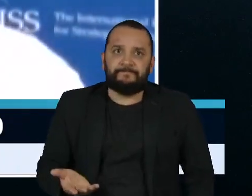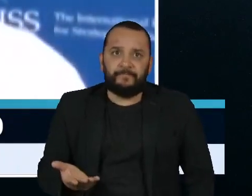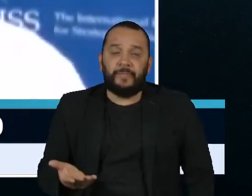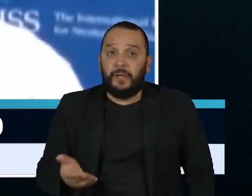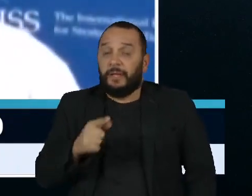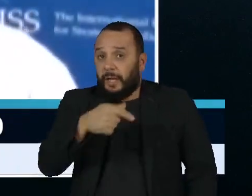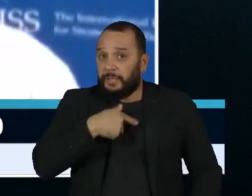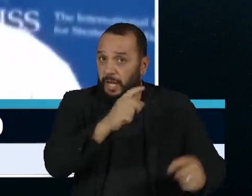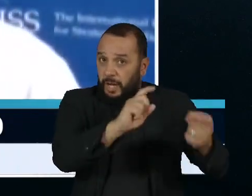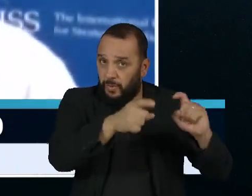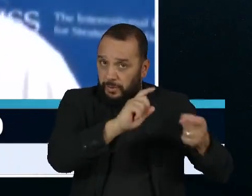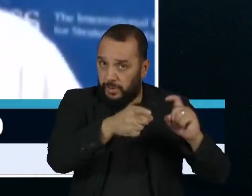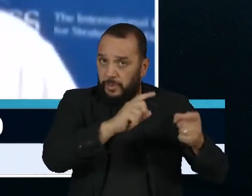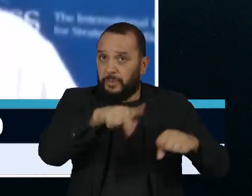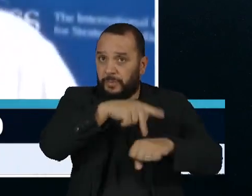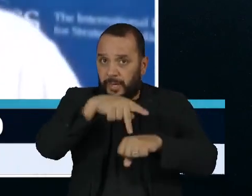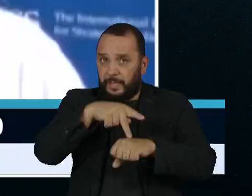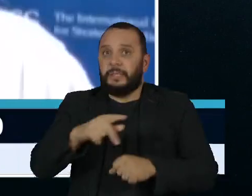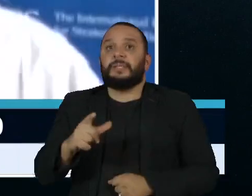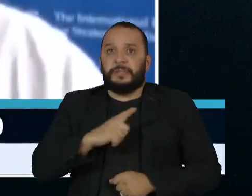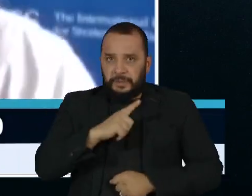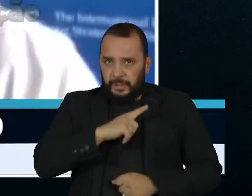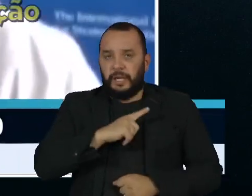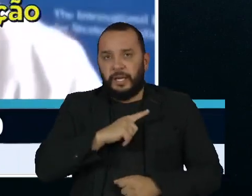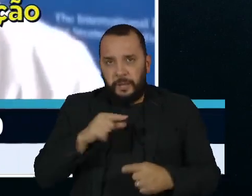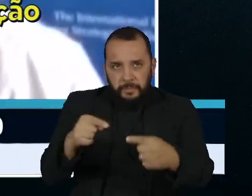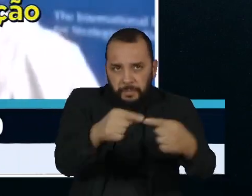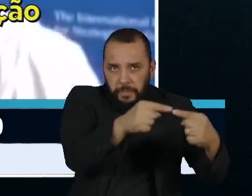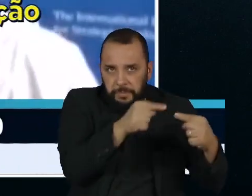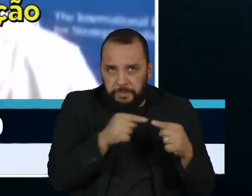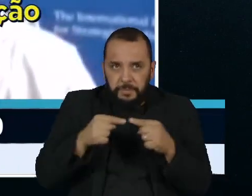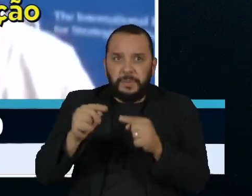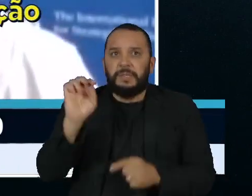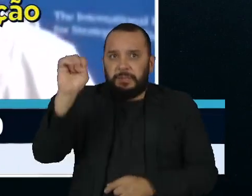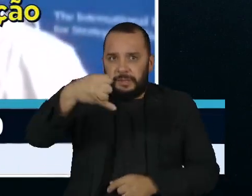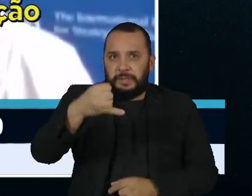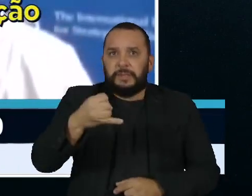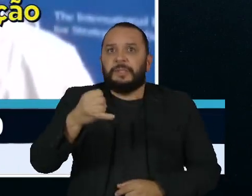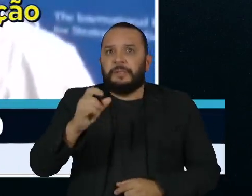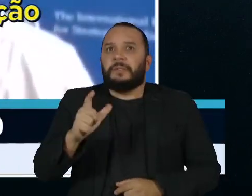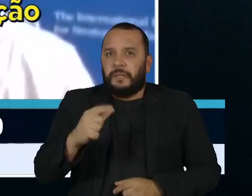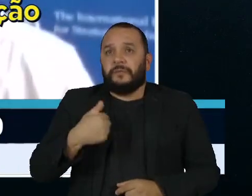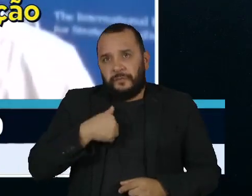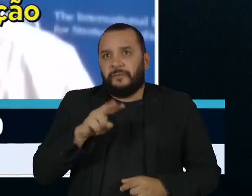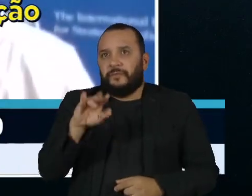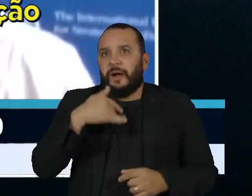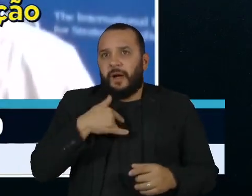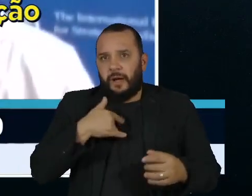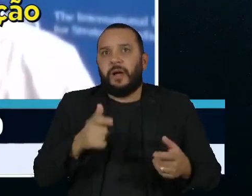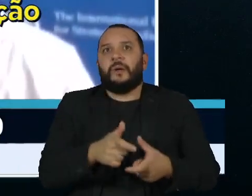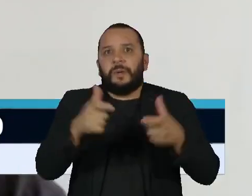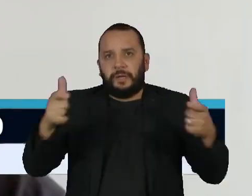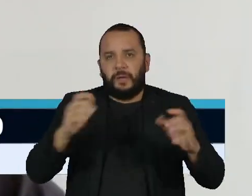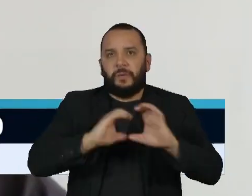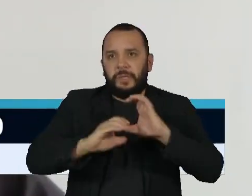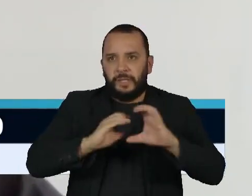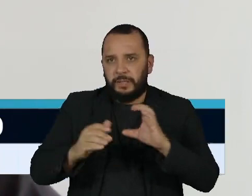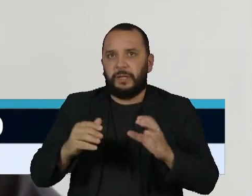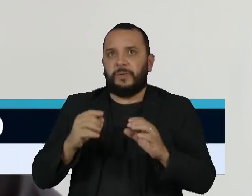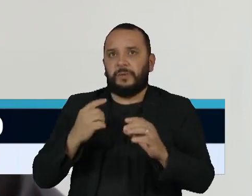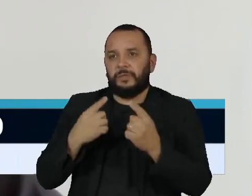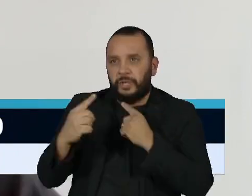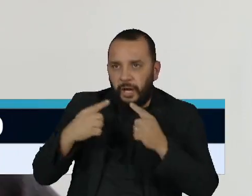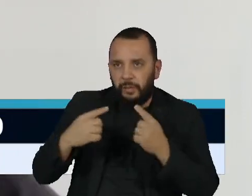with more common ground that will certainly increase communication and dialogue. Há